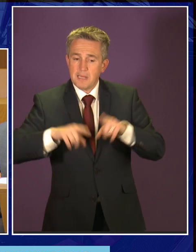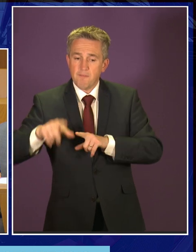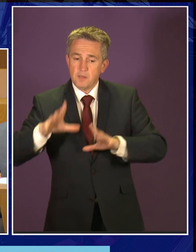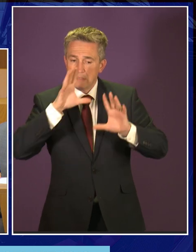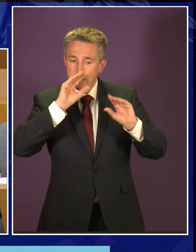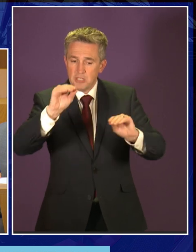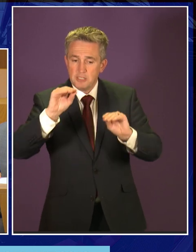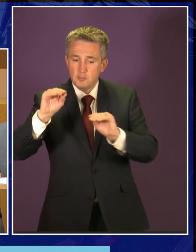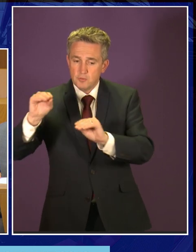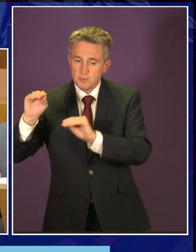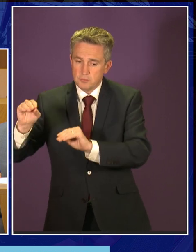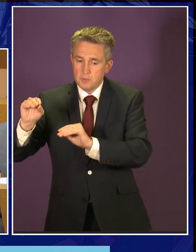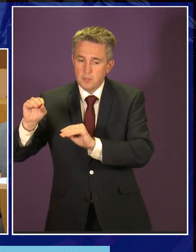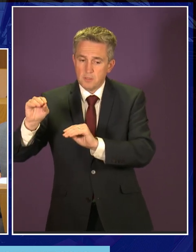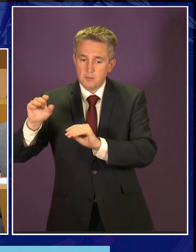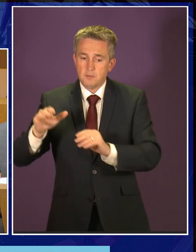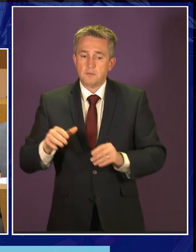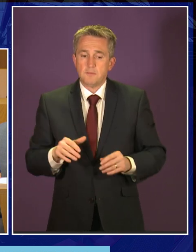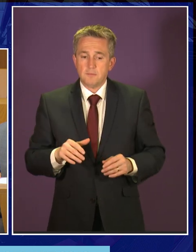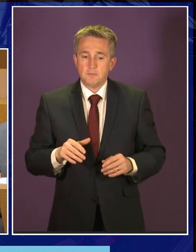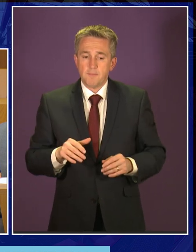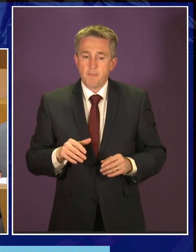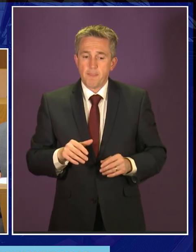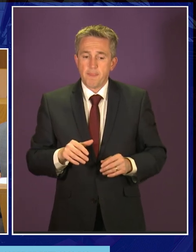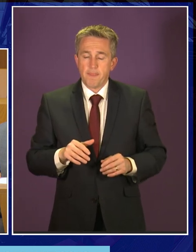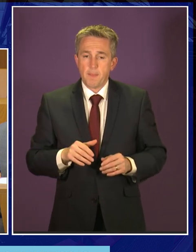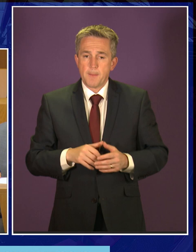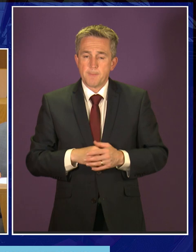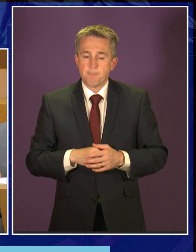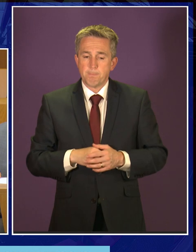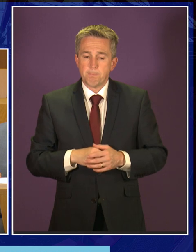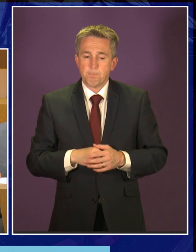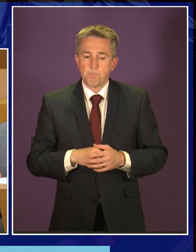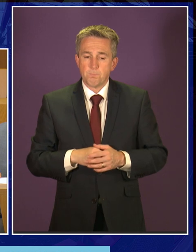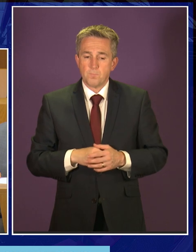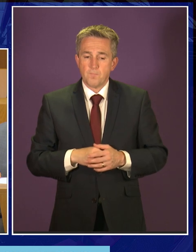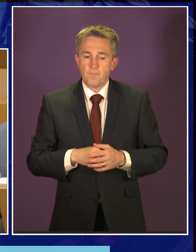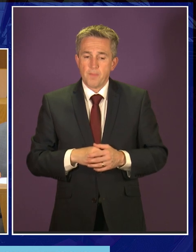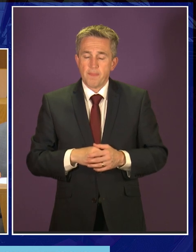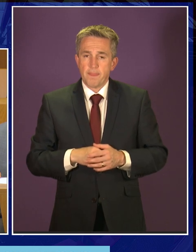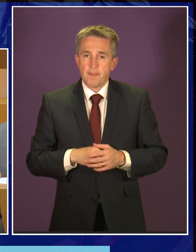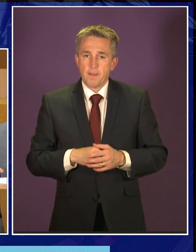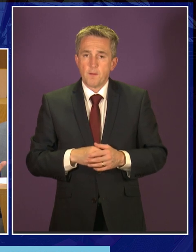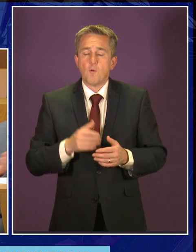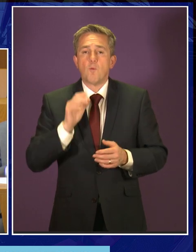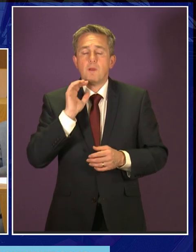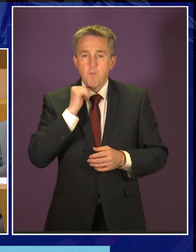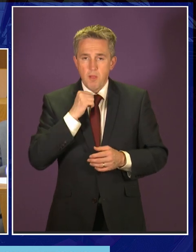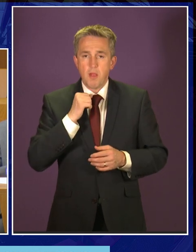educations. Furthermore, in order to help colorful local cultures flourish, we will preserve, develop,